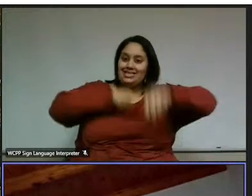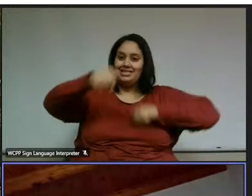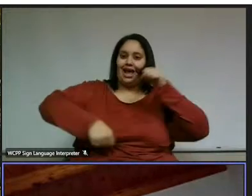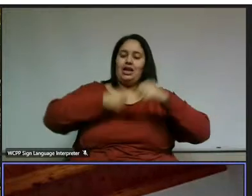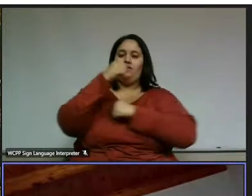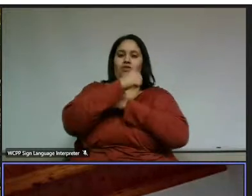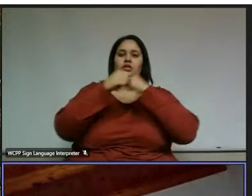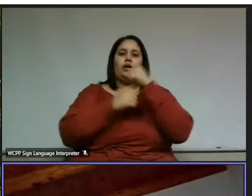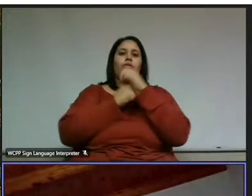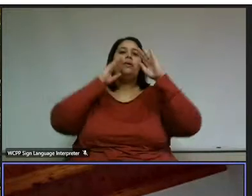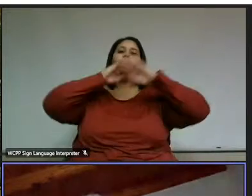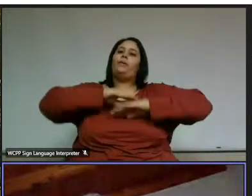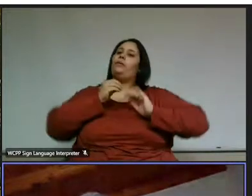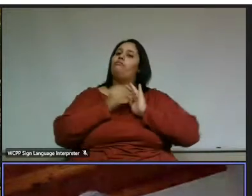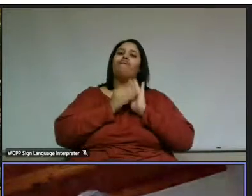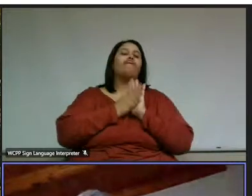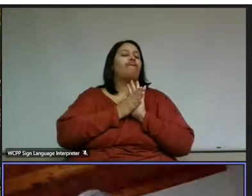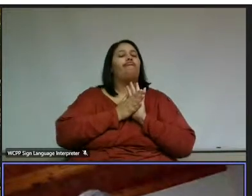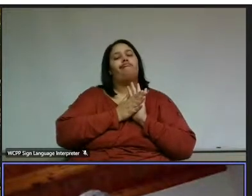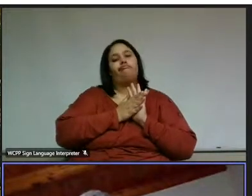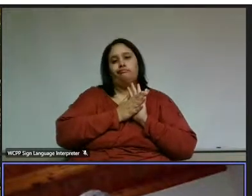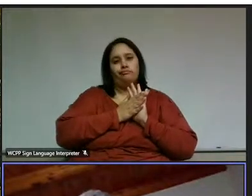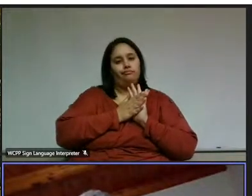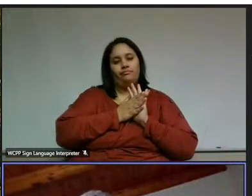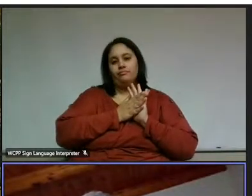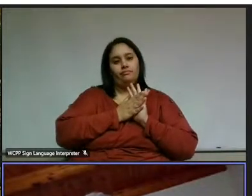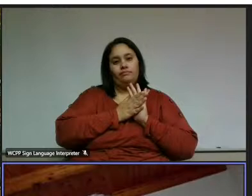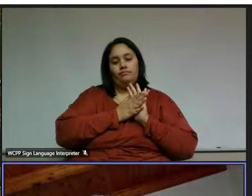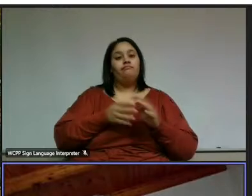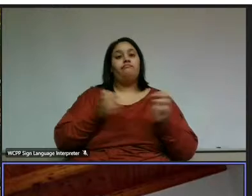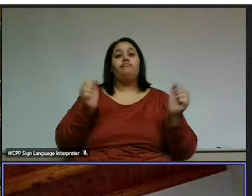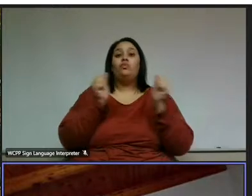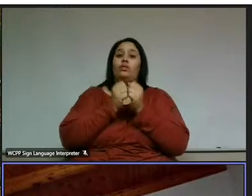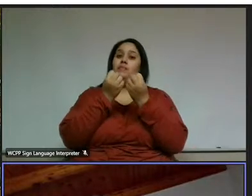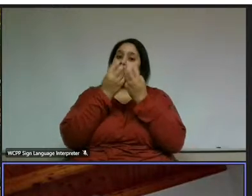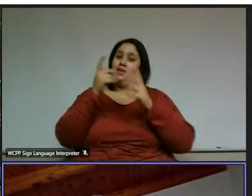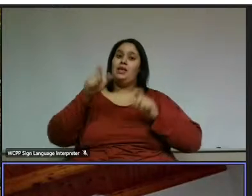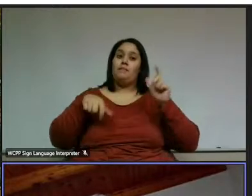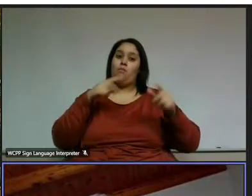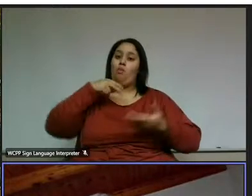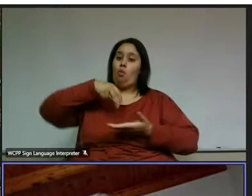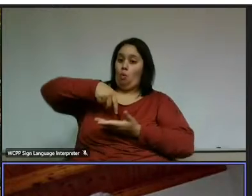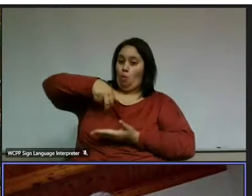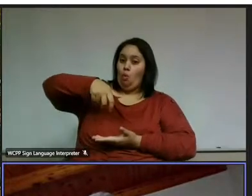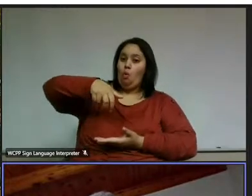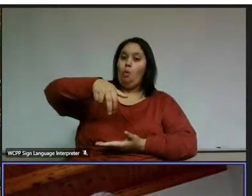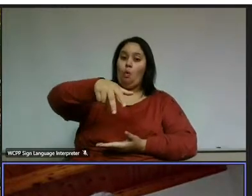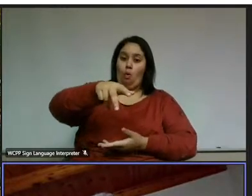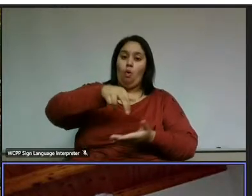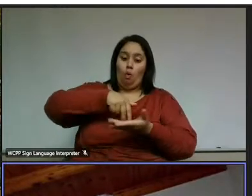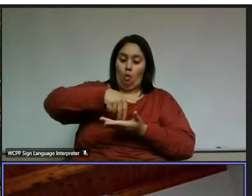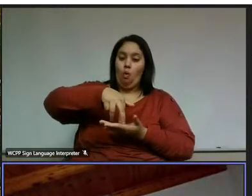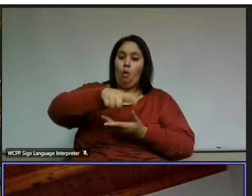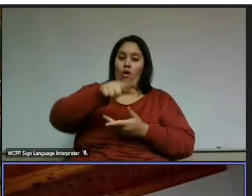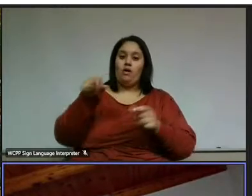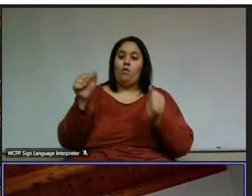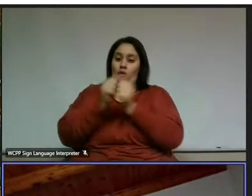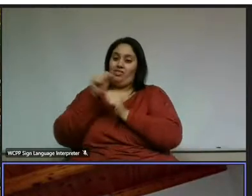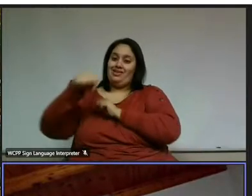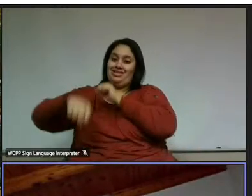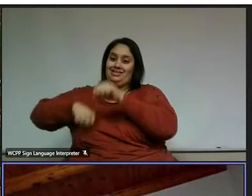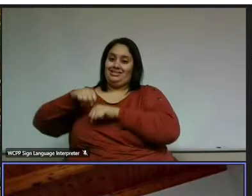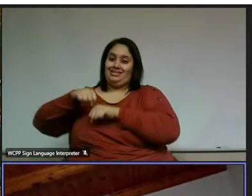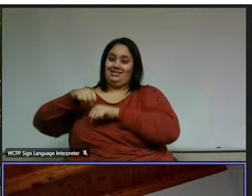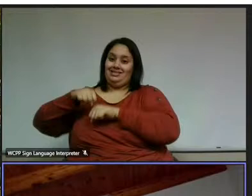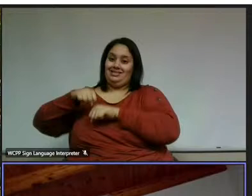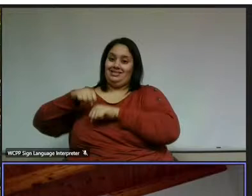infrastructure at all. And with the number of people that particularly walk and are now starting to cycle, we need to bring that